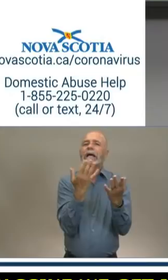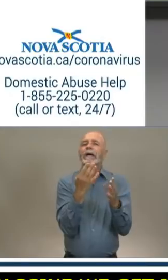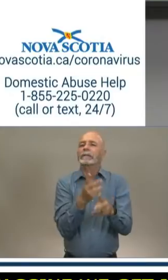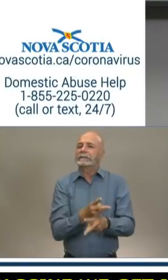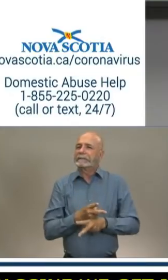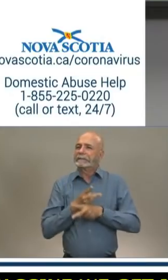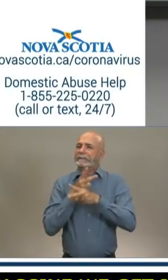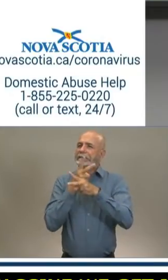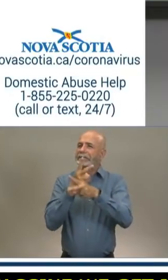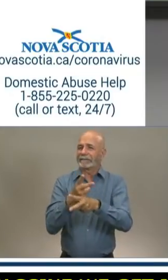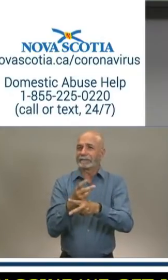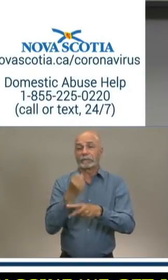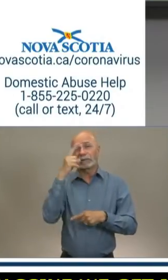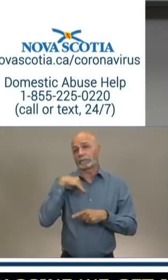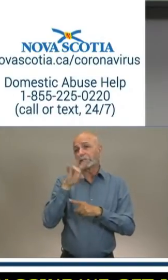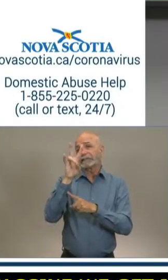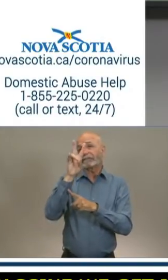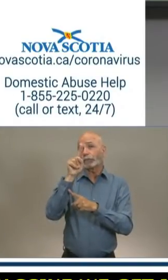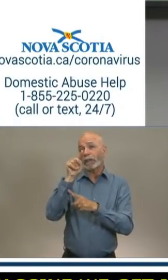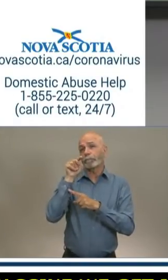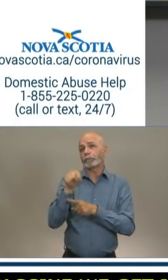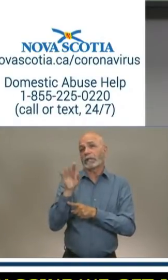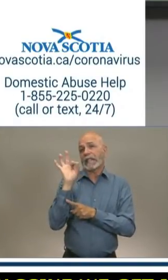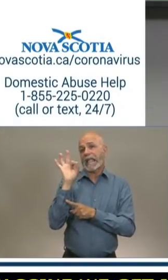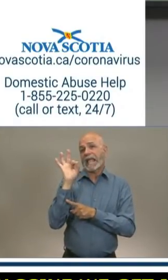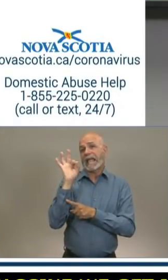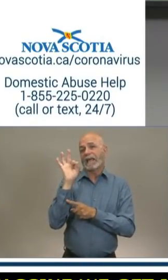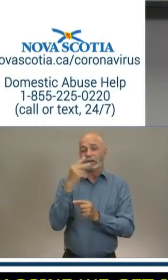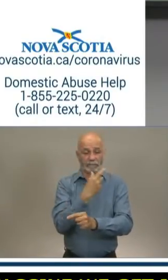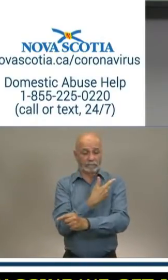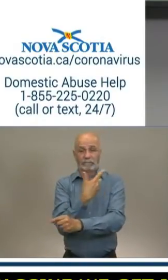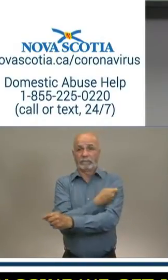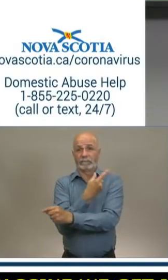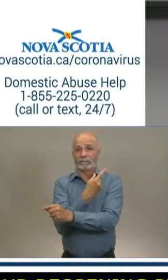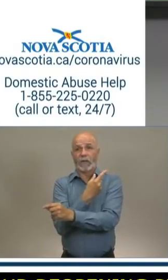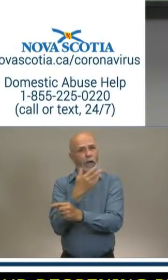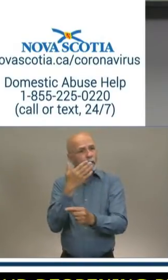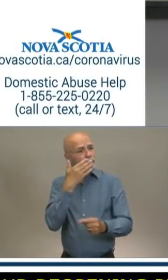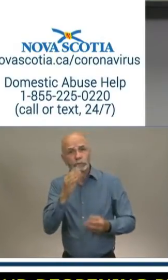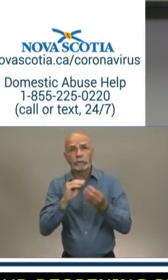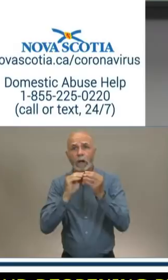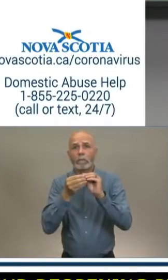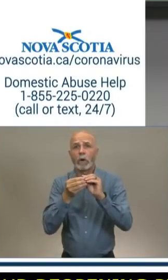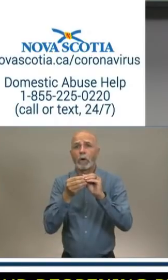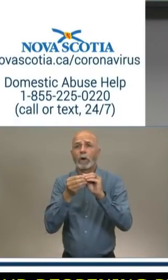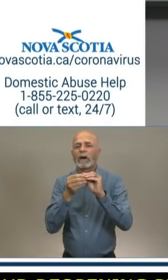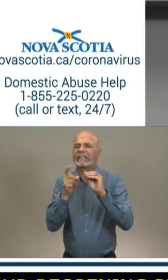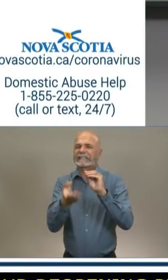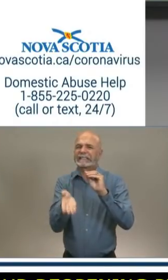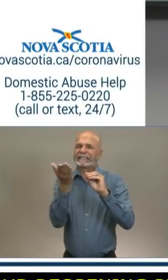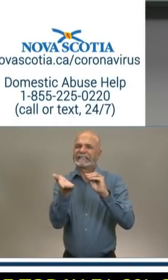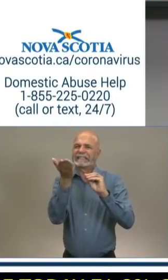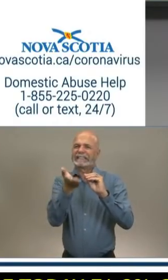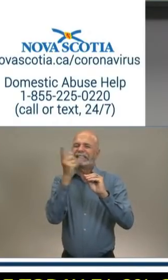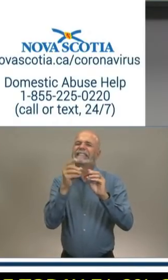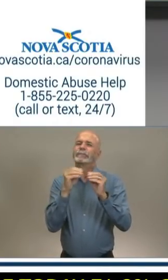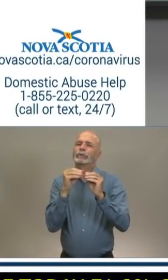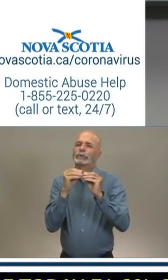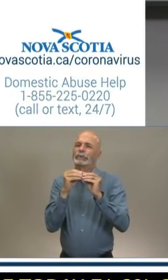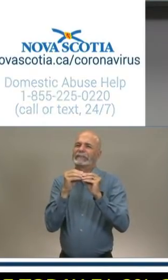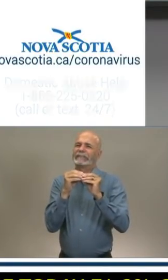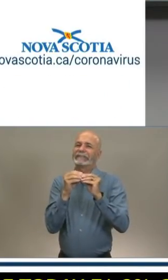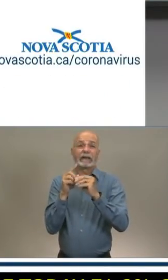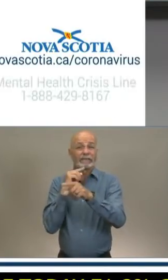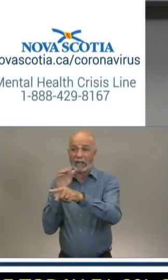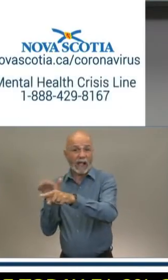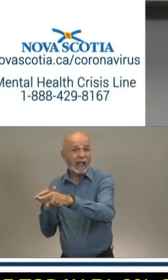have at least 1 dose of vaccine. That's good, but it needs to be better. If you haven't had your vaccine, it's never